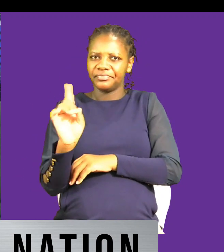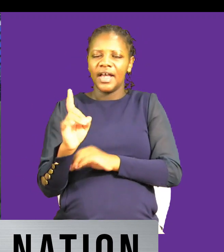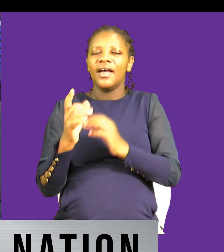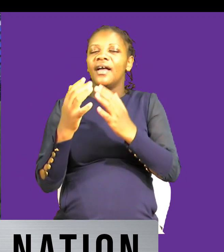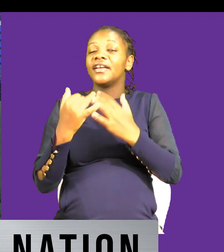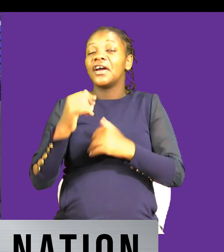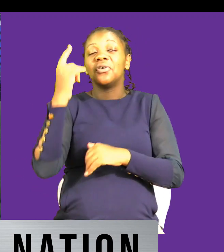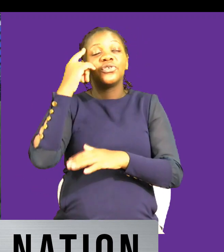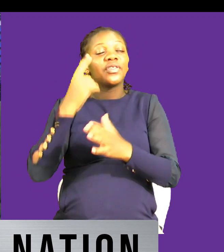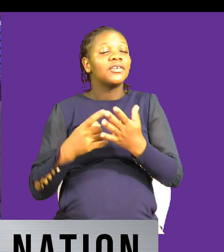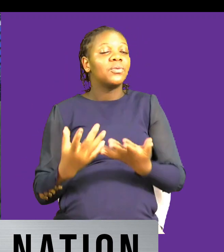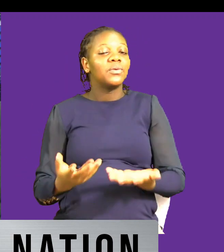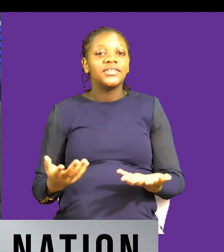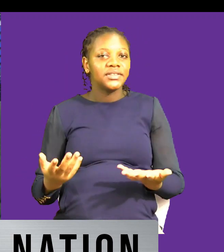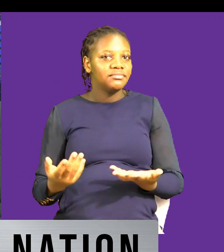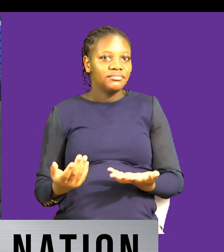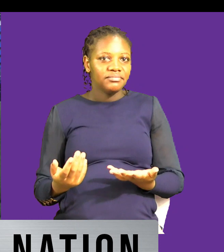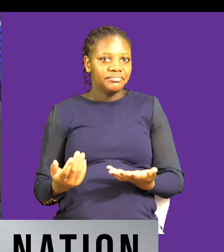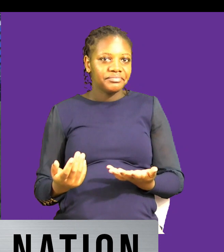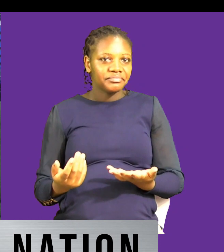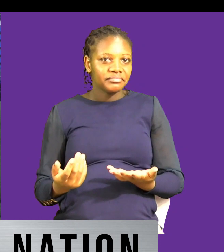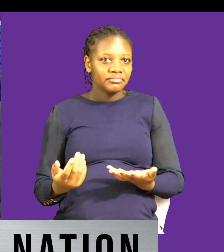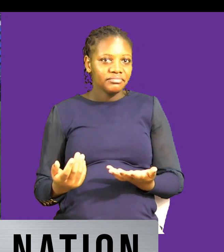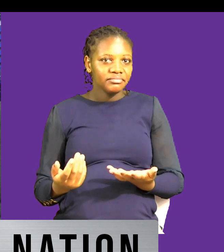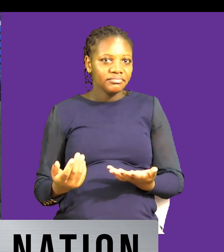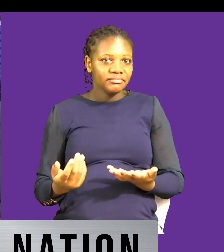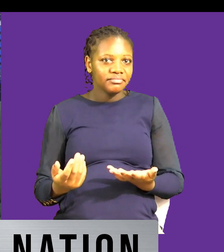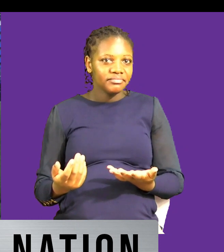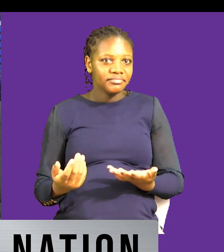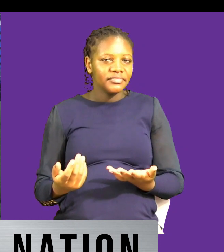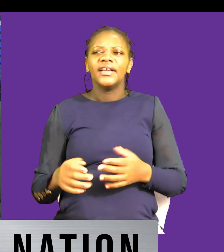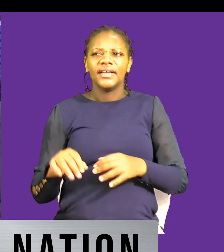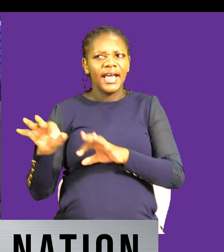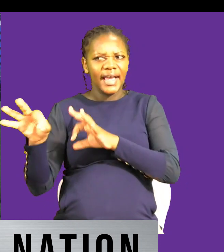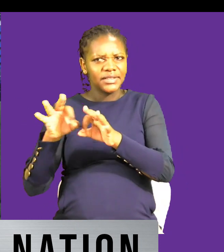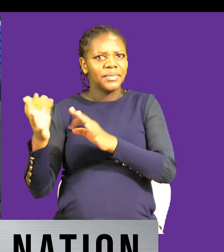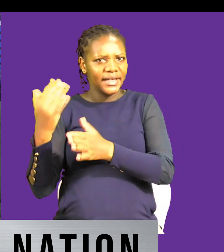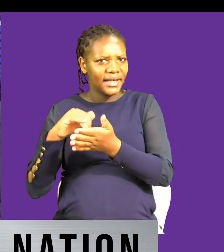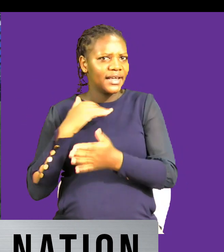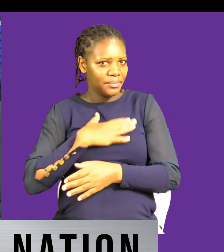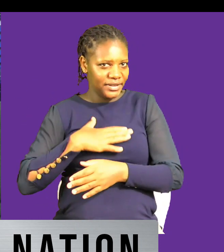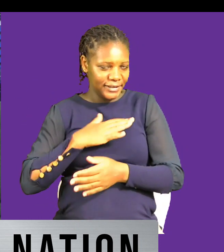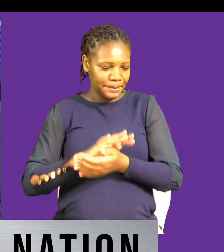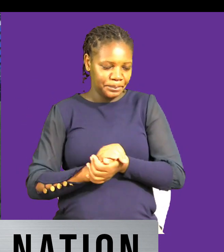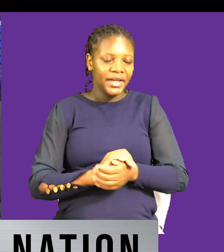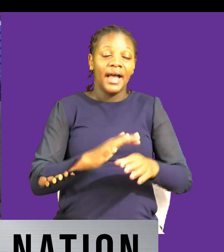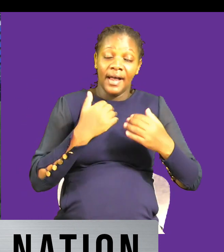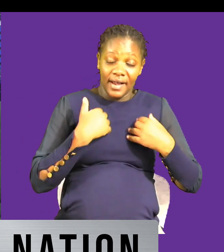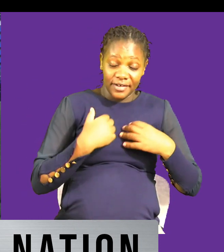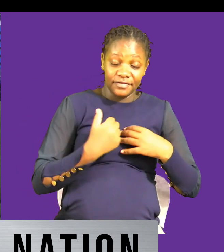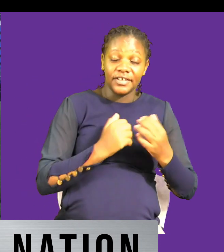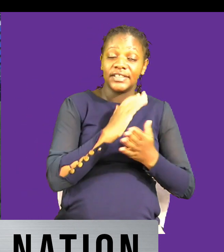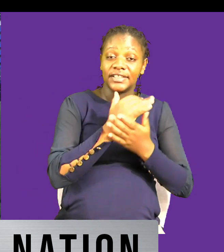bring your that witnesses? again? Bring that again. Explain. Some of the questions that we're asking, and